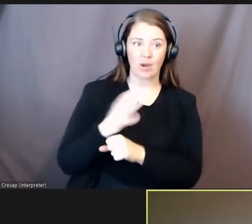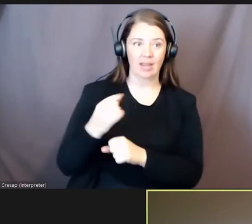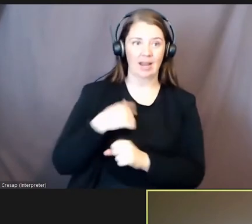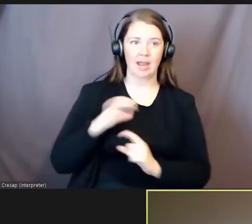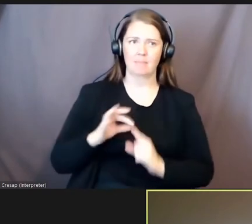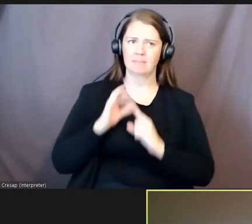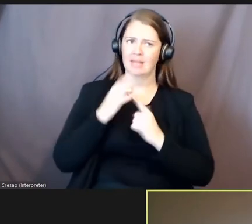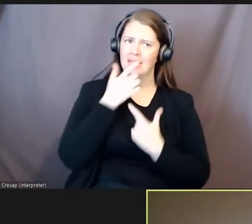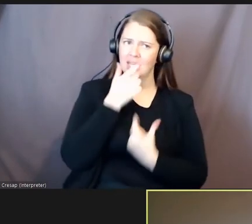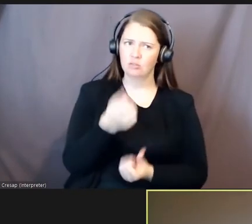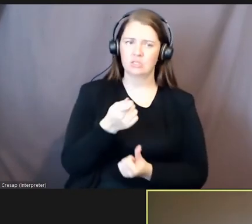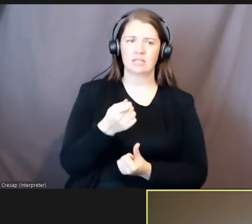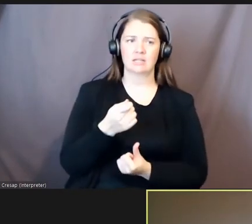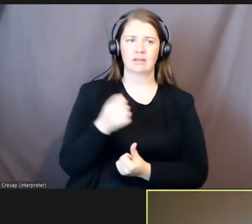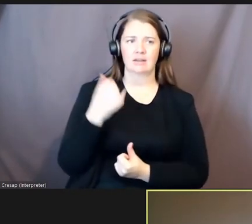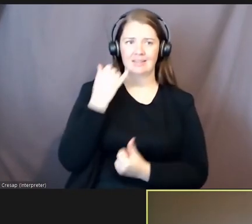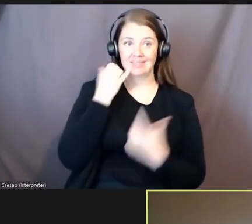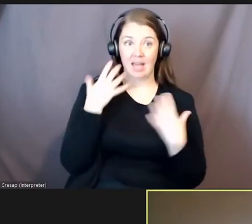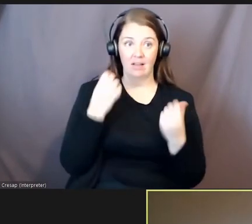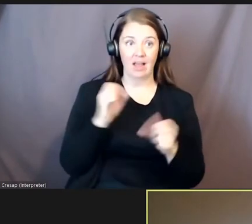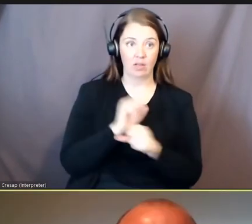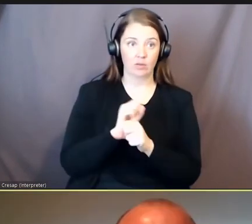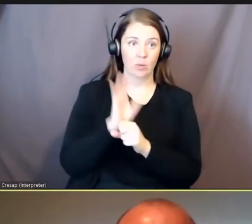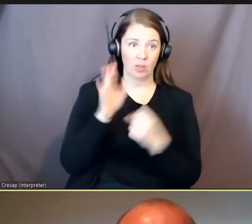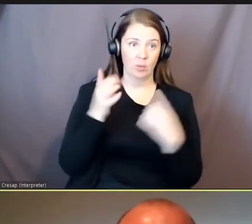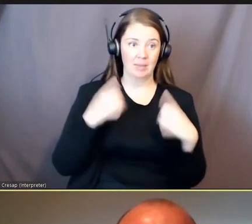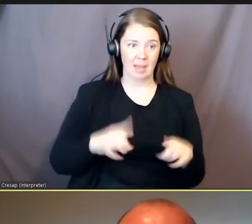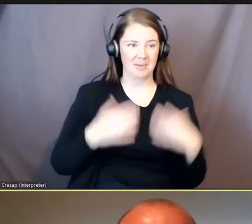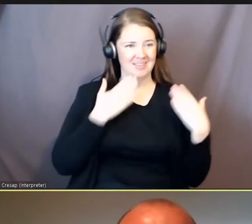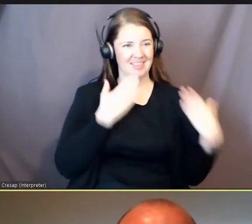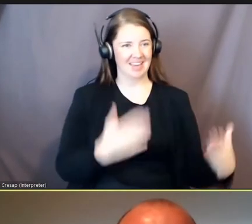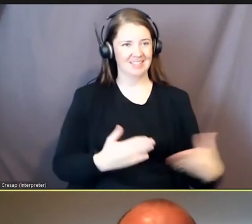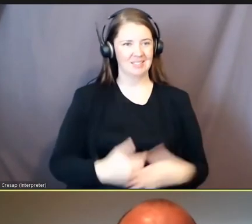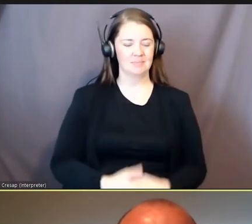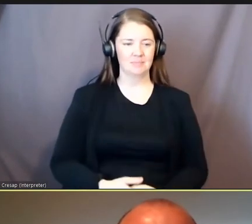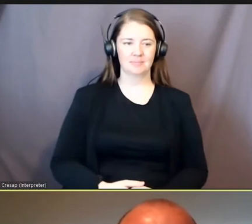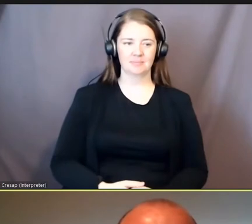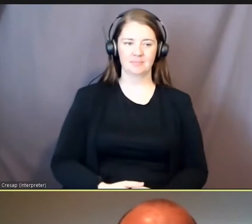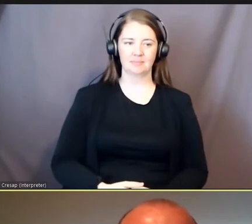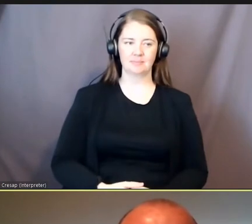interested in some of the telehealth work that'll be coming out. Thanks.